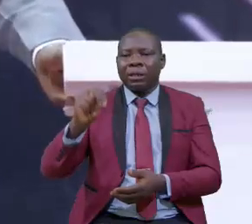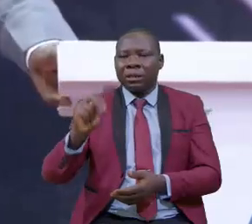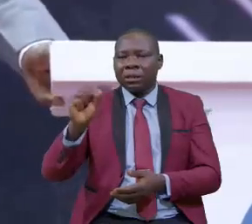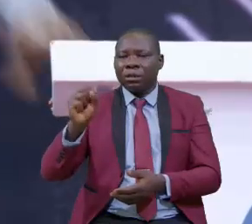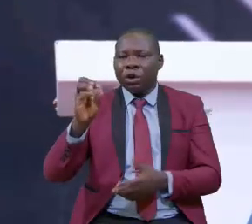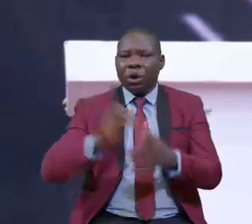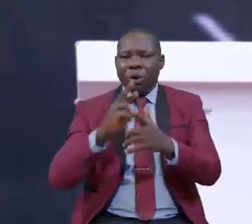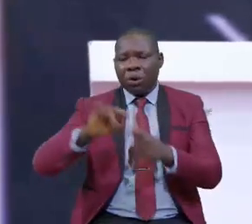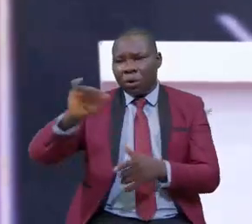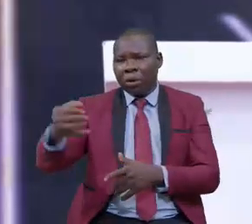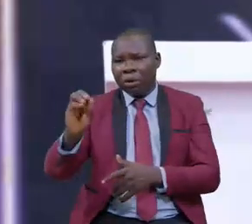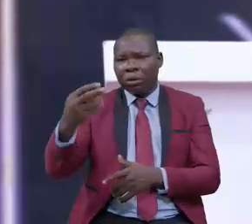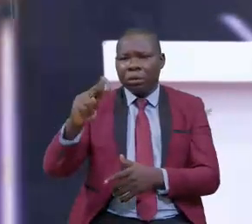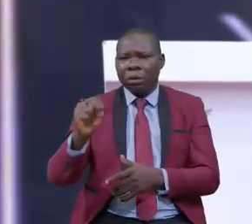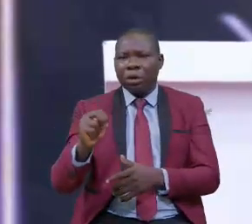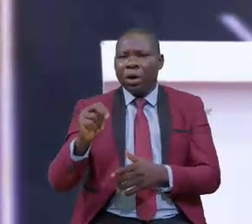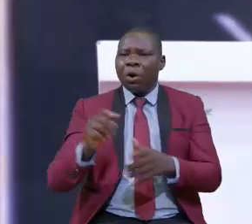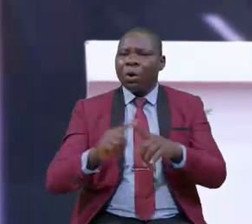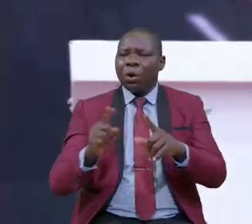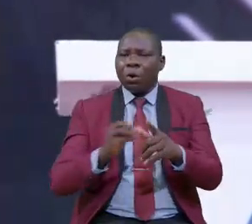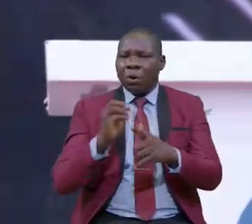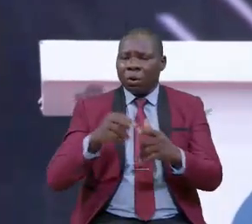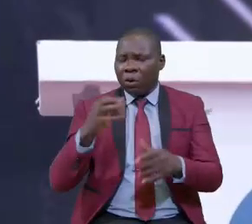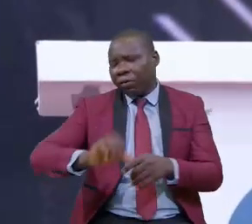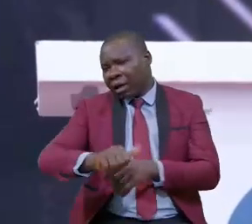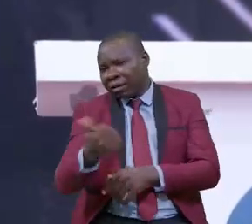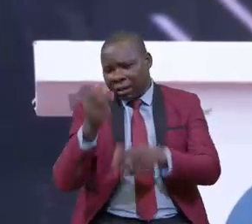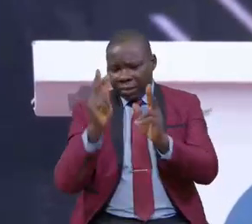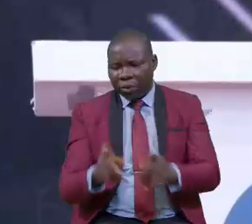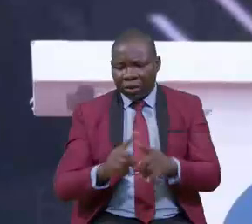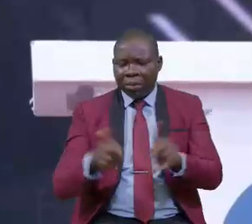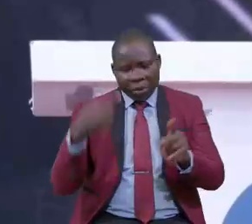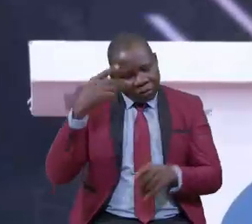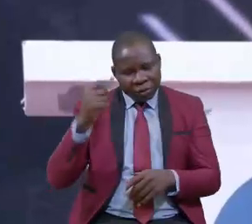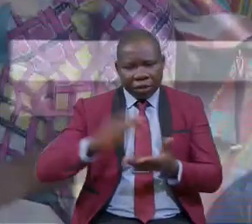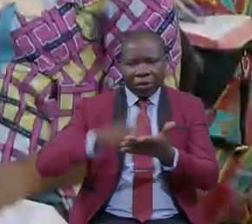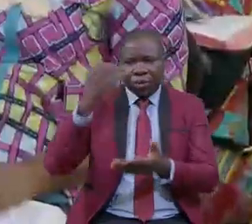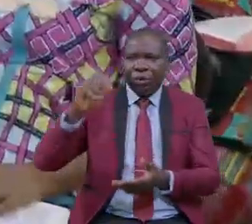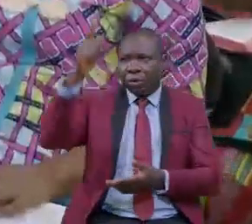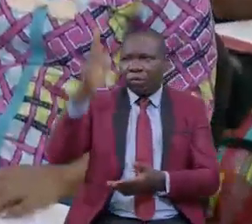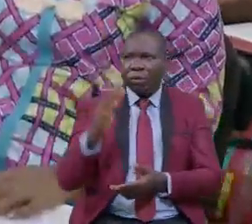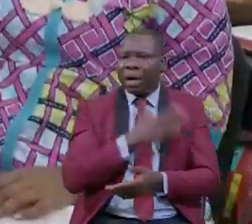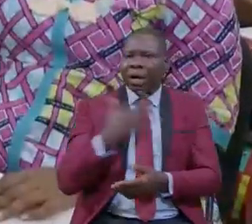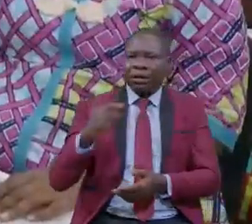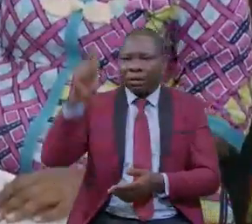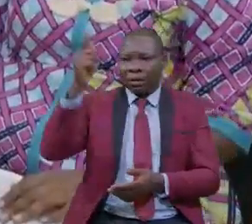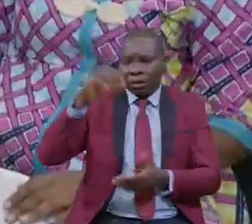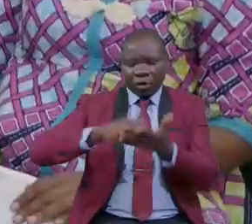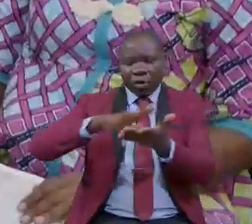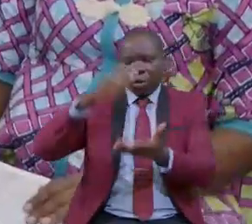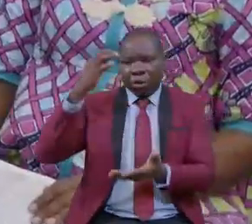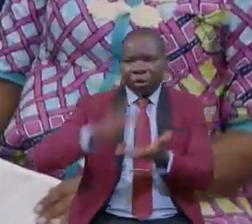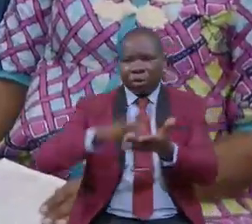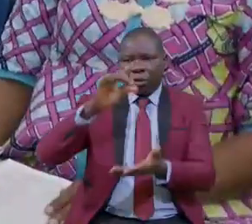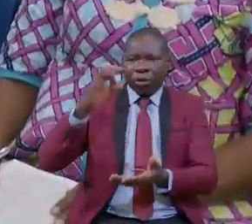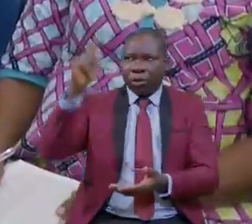of Paul, but now for the glory of God, and the glory of God will descend upon you. The glory of God